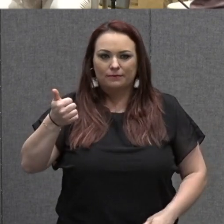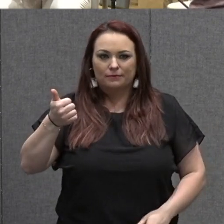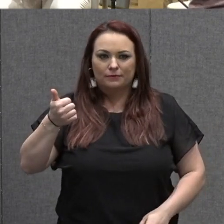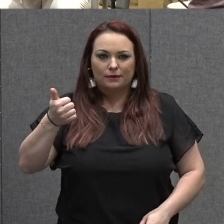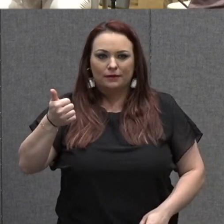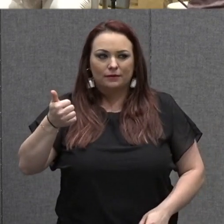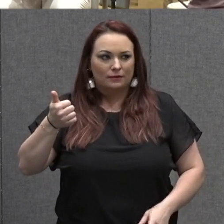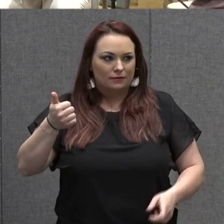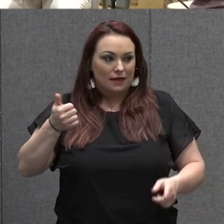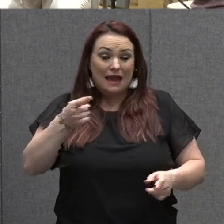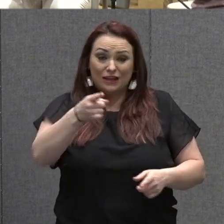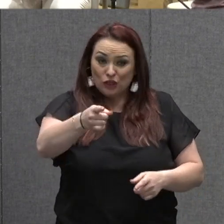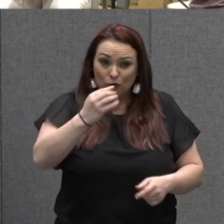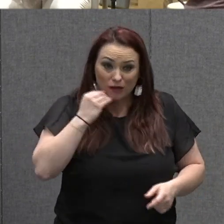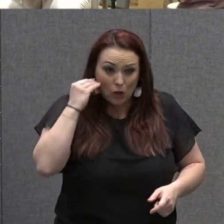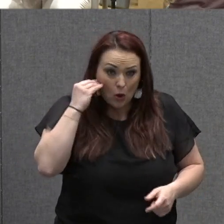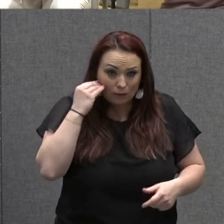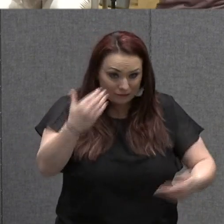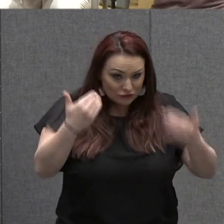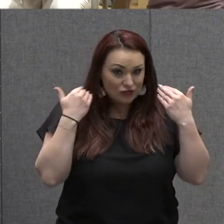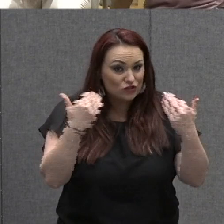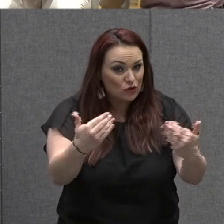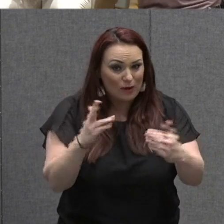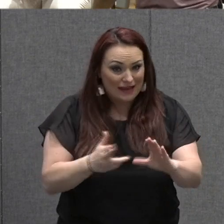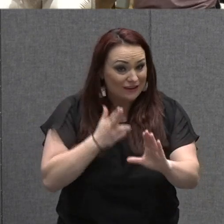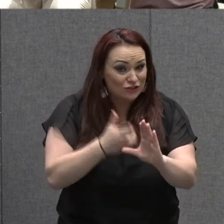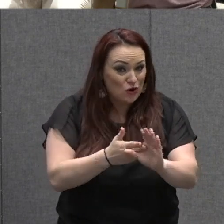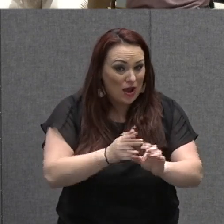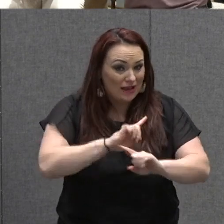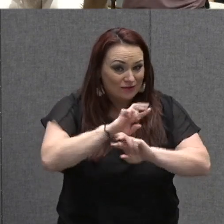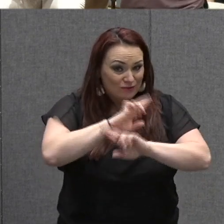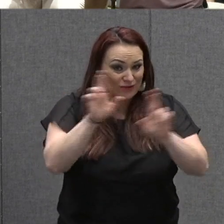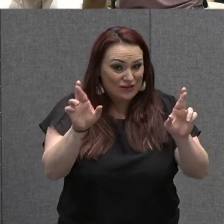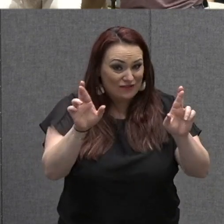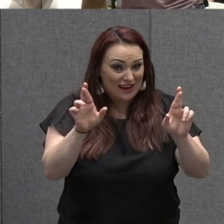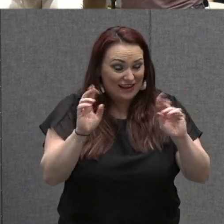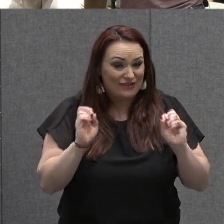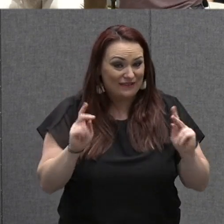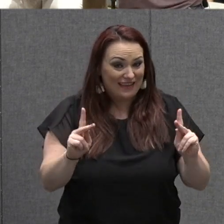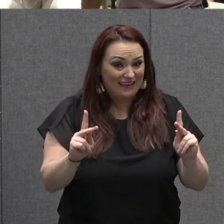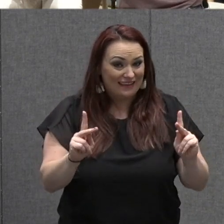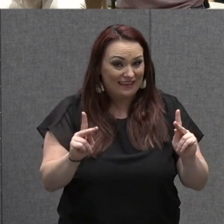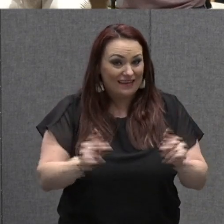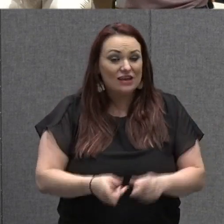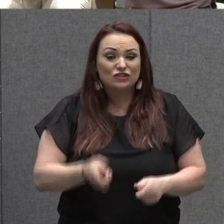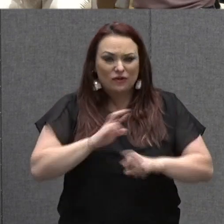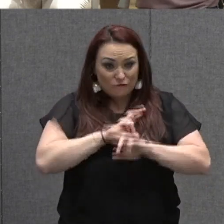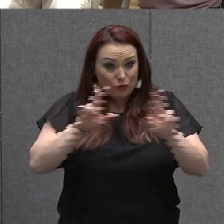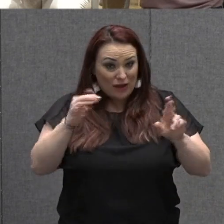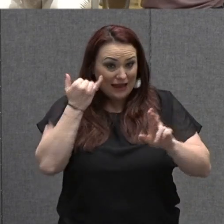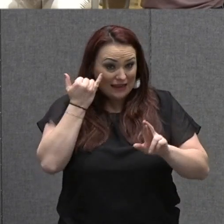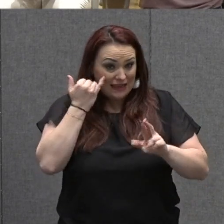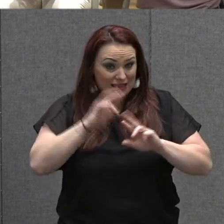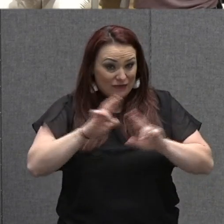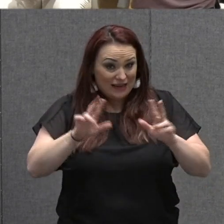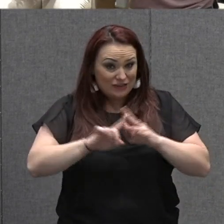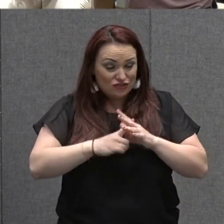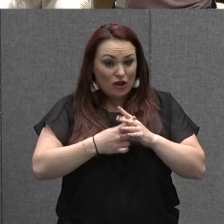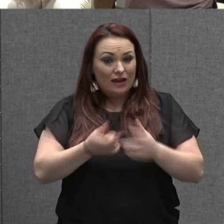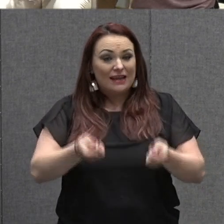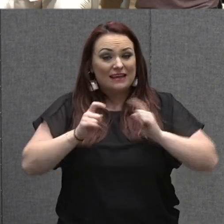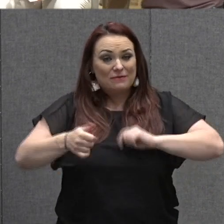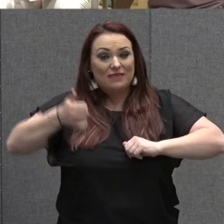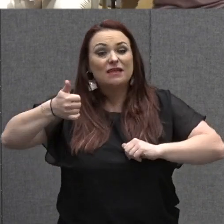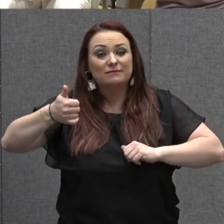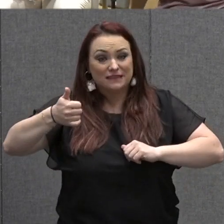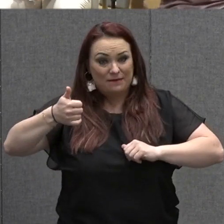Whenever you're ready, just start playing, okay? If you're ready to start playing, give me a thumbs up. You've thought about what you want to do in your head,